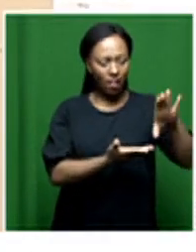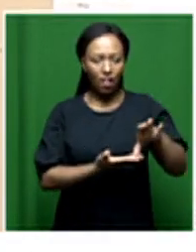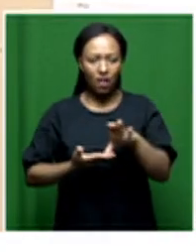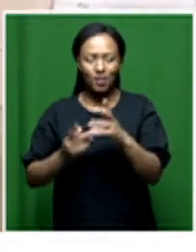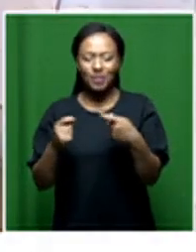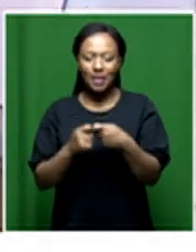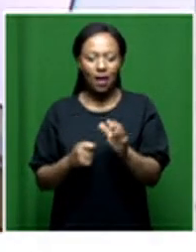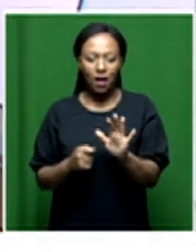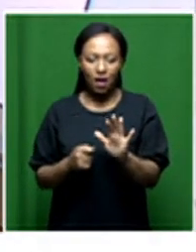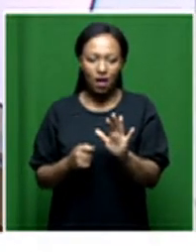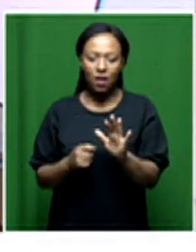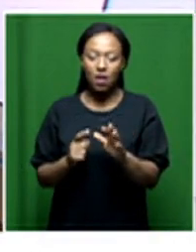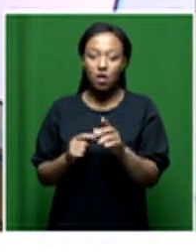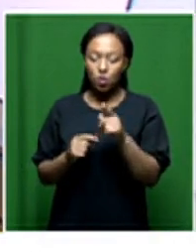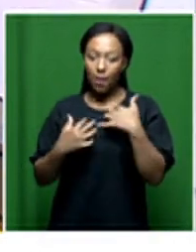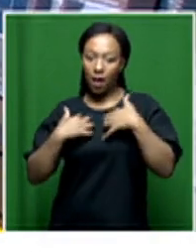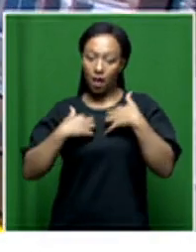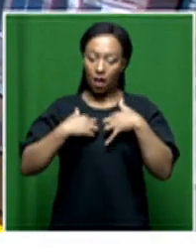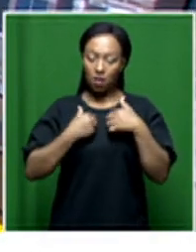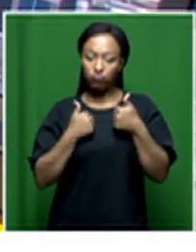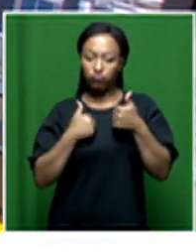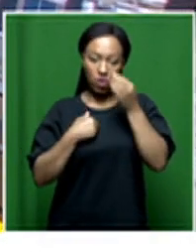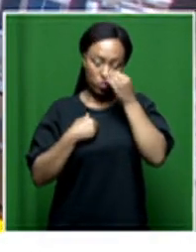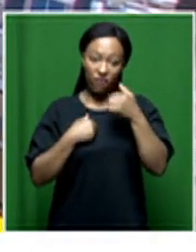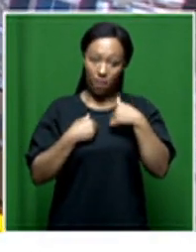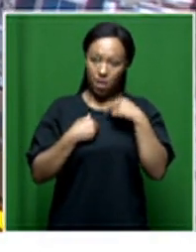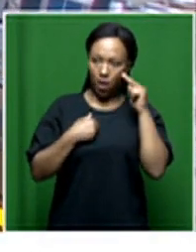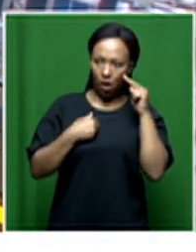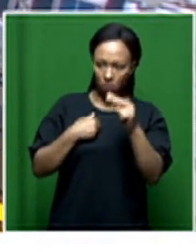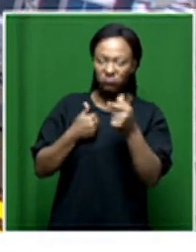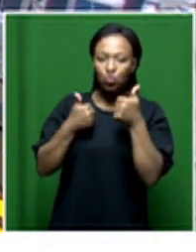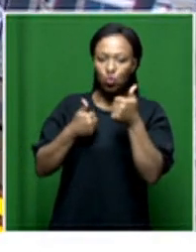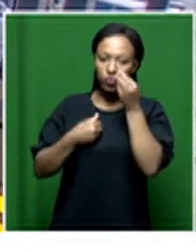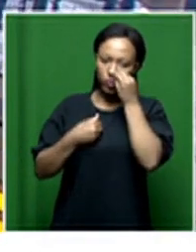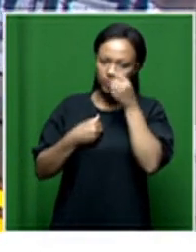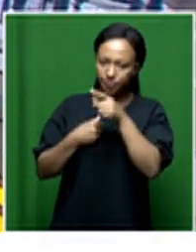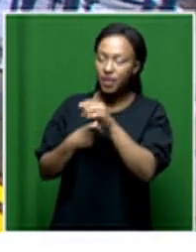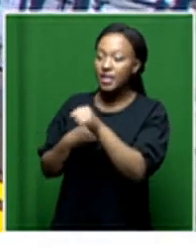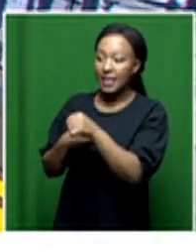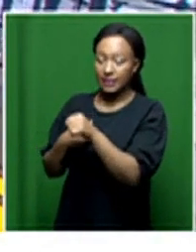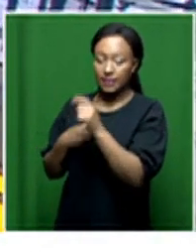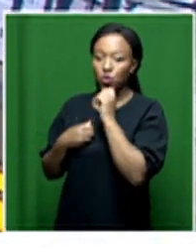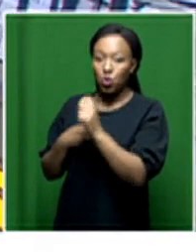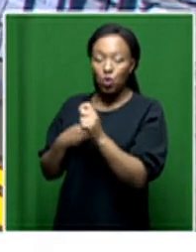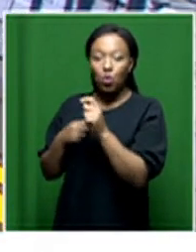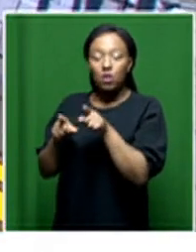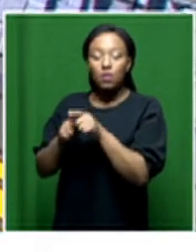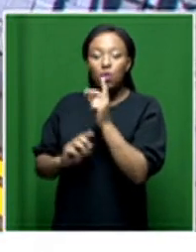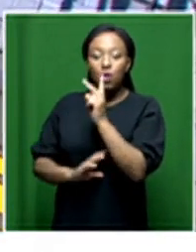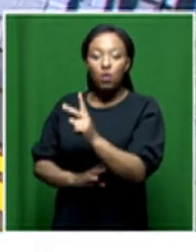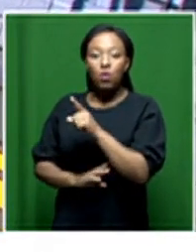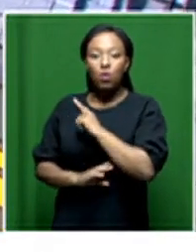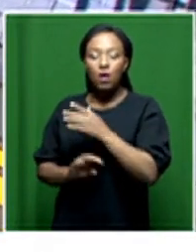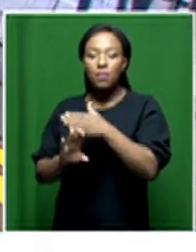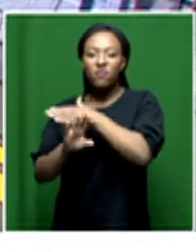Yeah. I mean, we also heard... So that's very exciting news, in my opinion. I mean, it certainly is. I mean, if we go back to